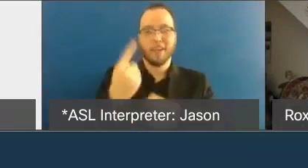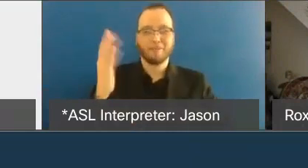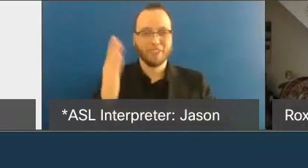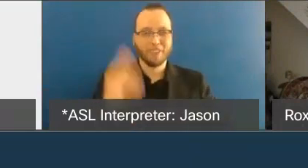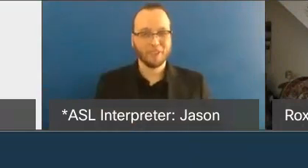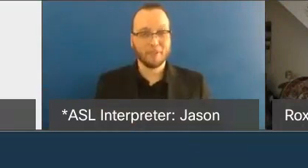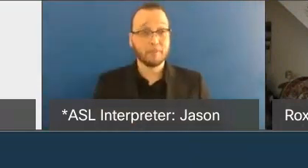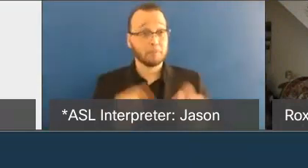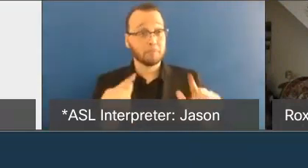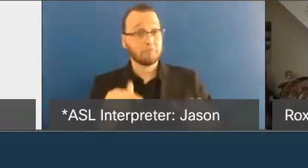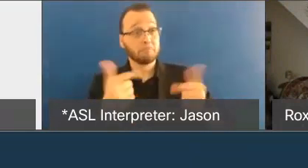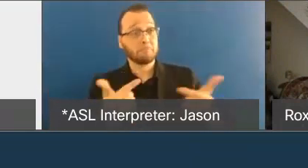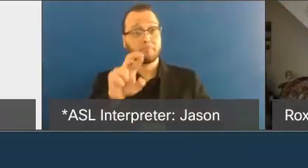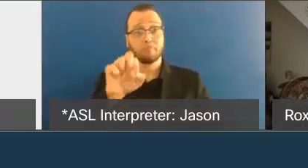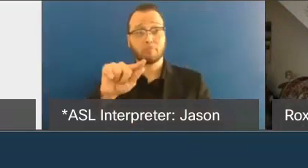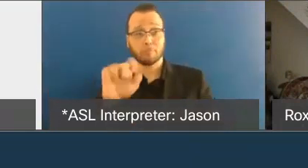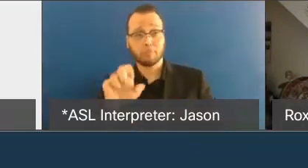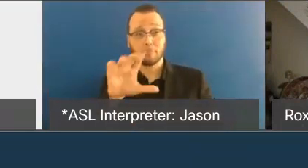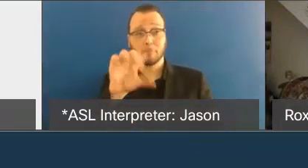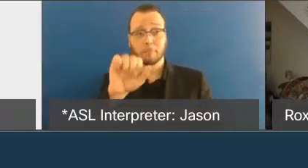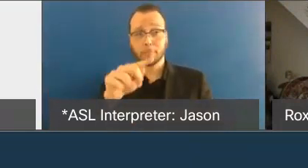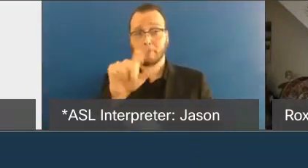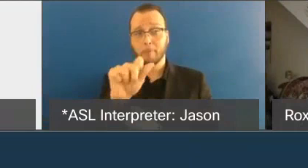over to Roxanne Castaneda for opening remarks.